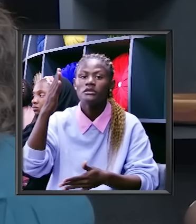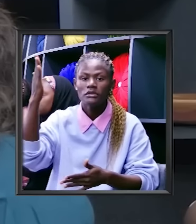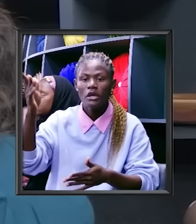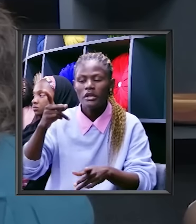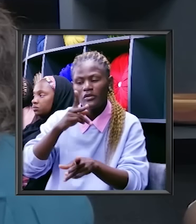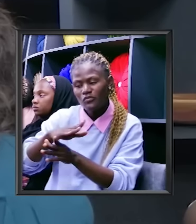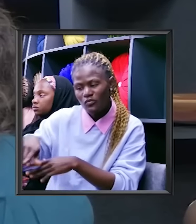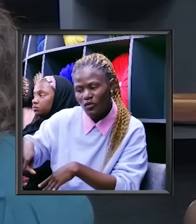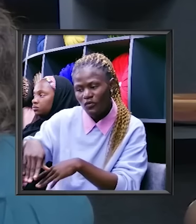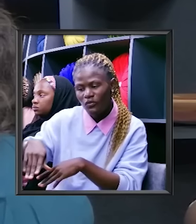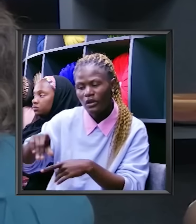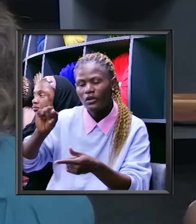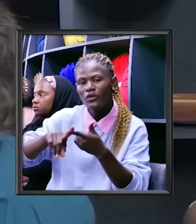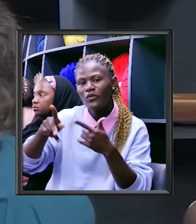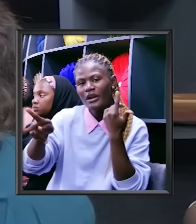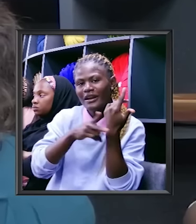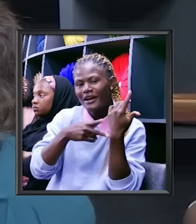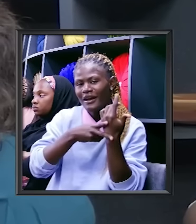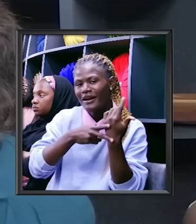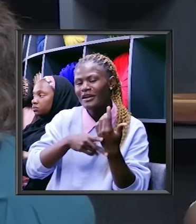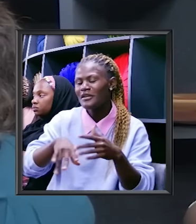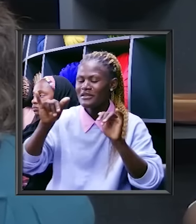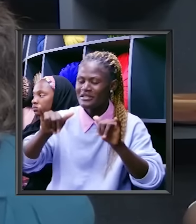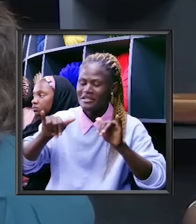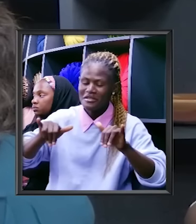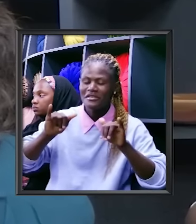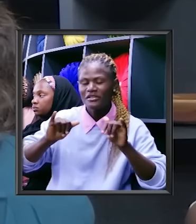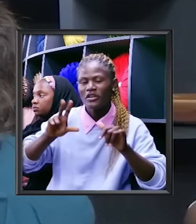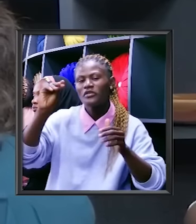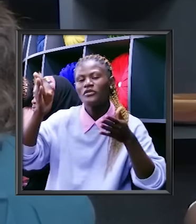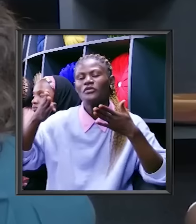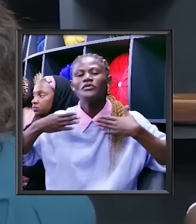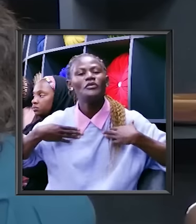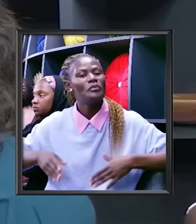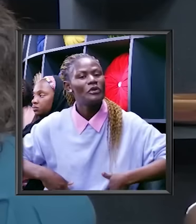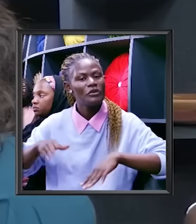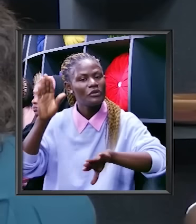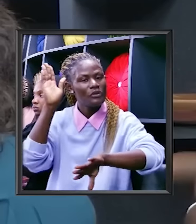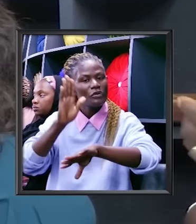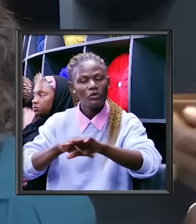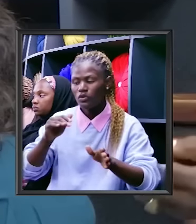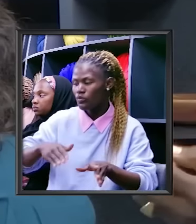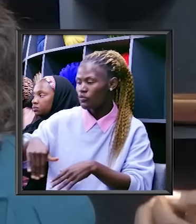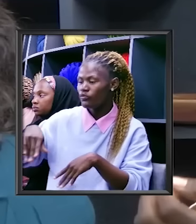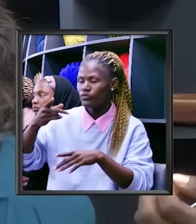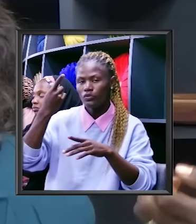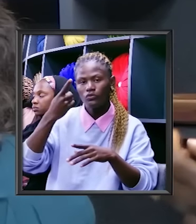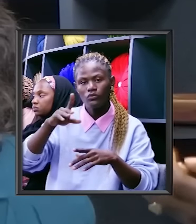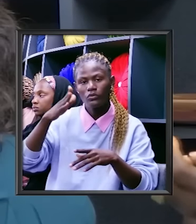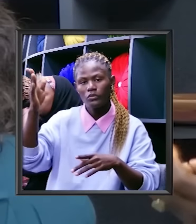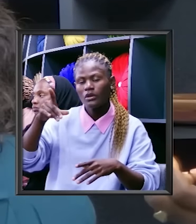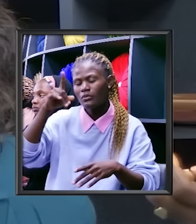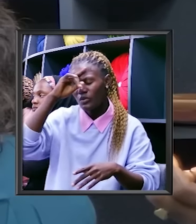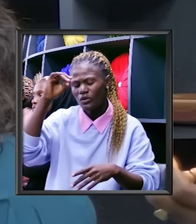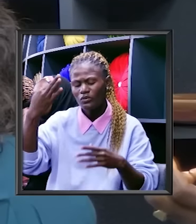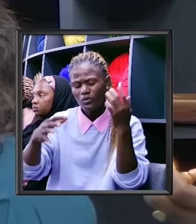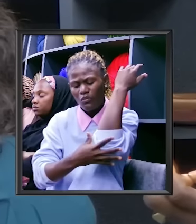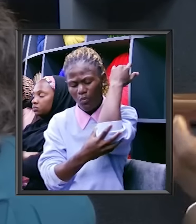keep somewhere. The way it don't stay, nobody come. They go move on from there, come out. And all of this thing they happen because of poor